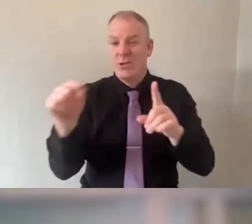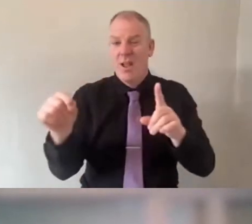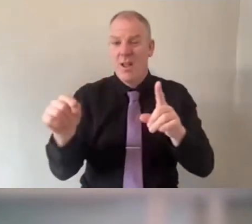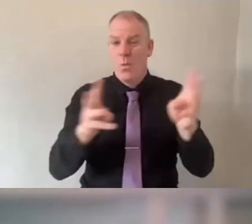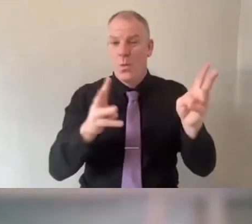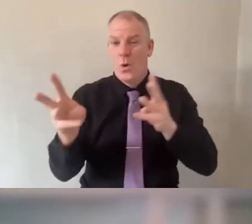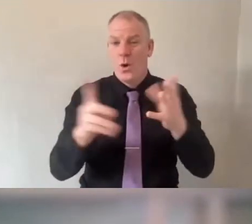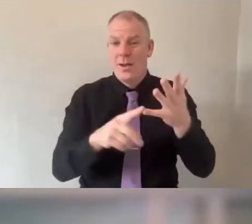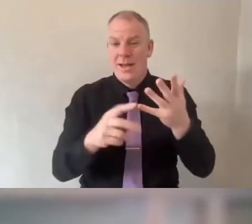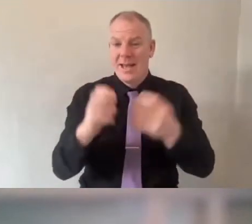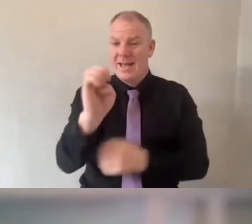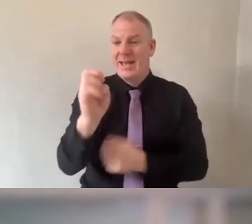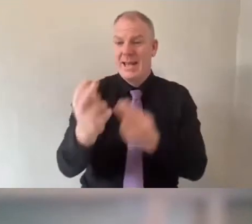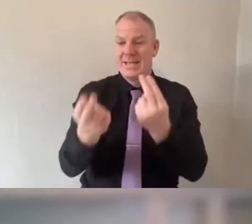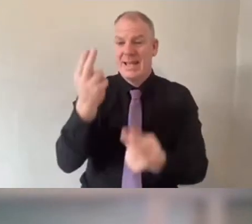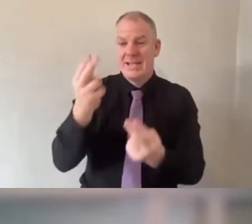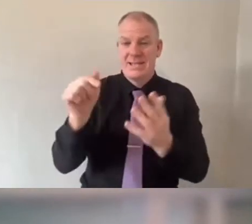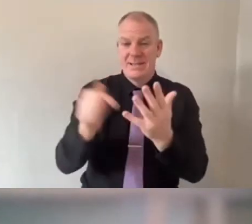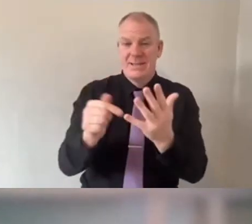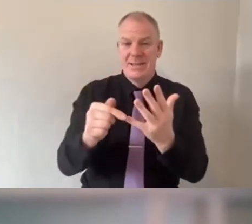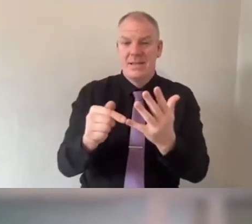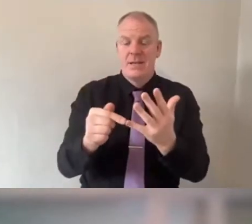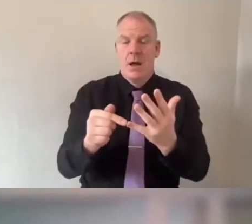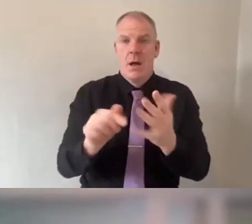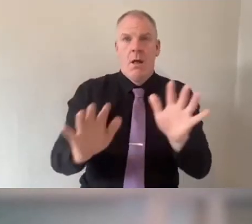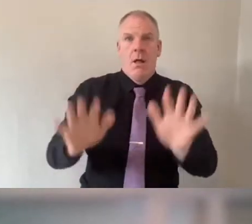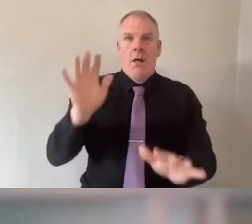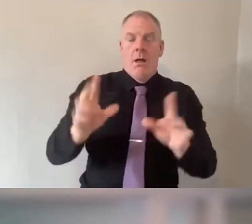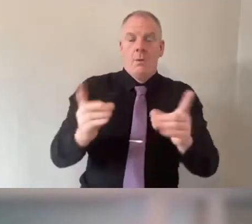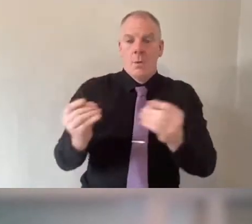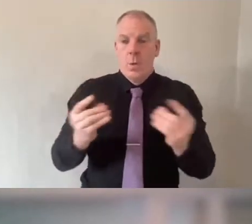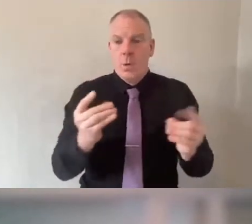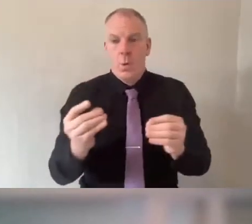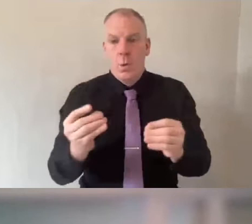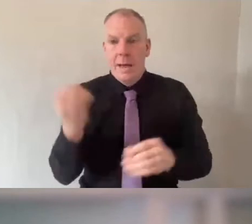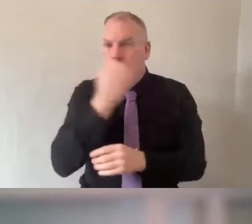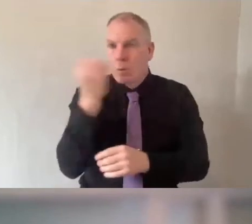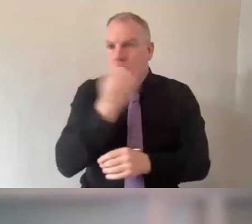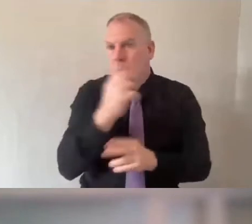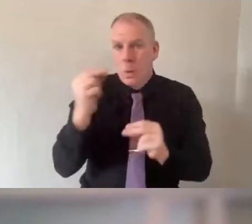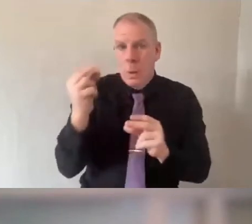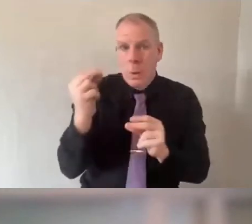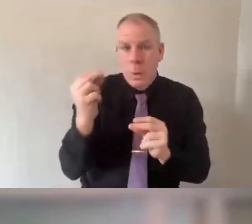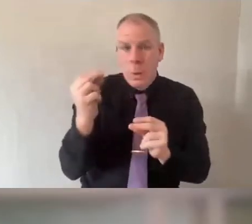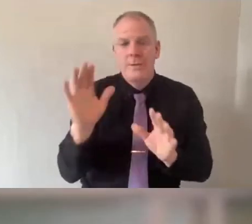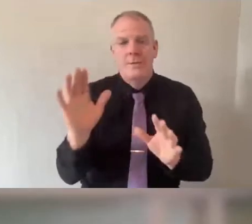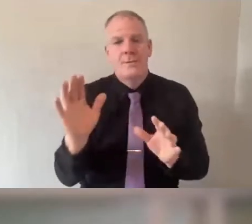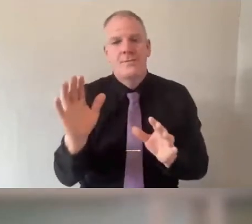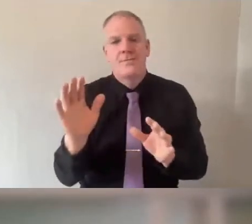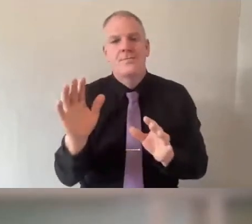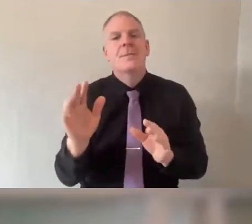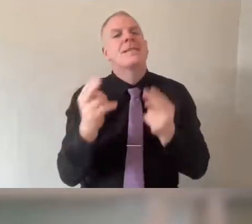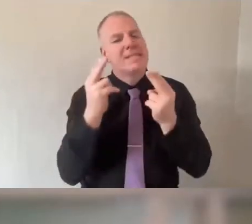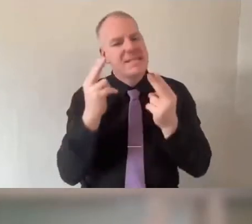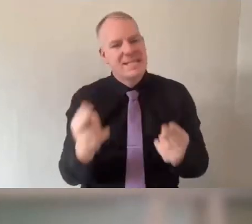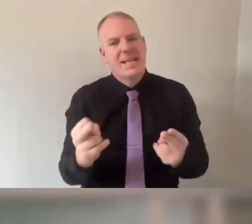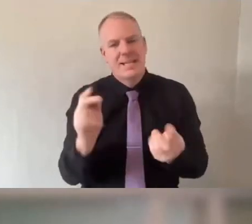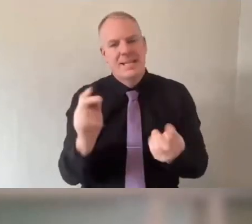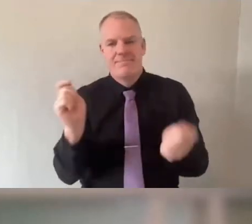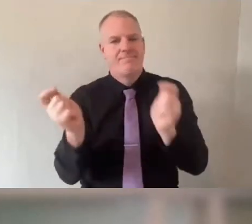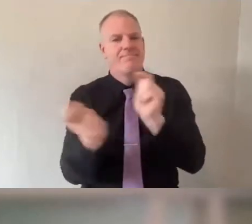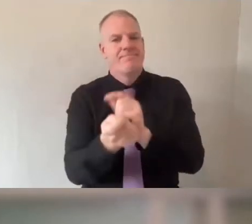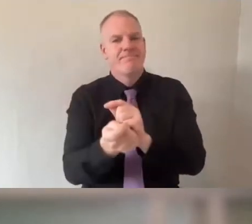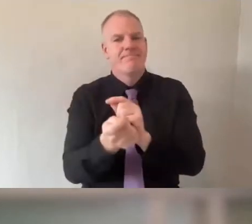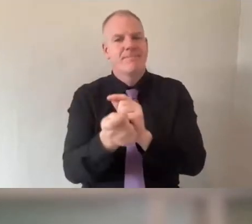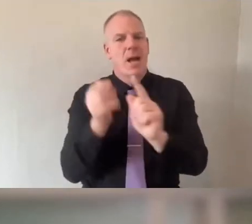and e-assessment. Many people are frightened and give excuses not to do it. So it needs an evolutionary